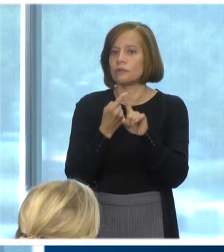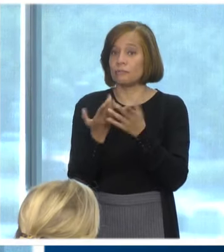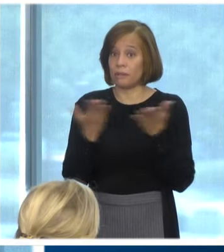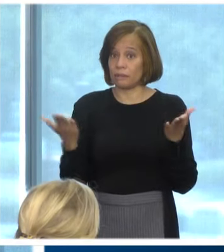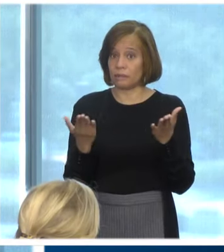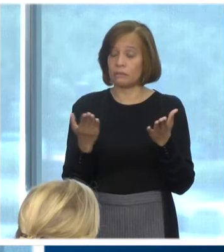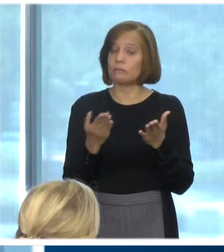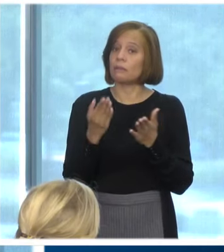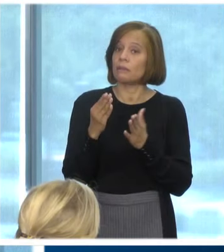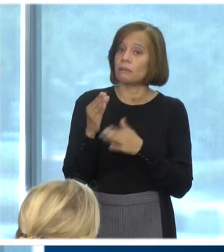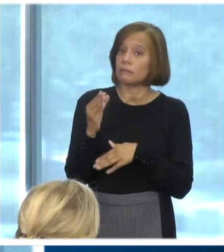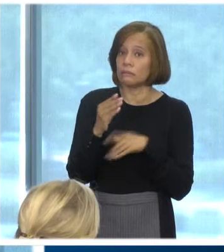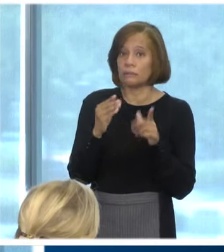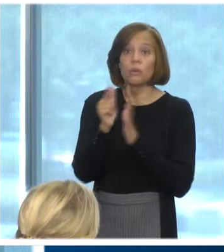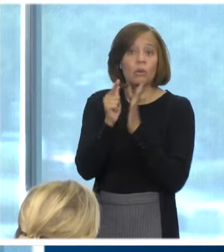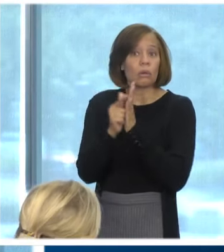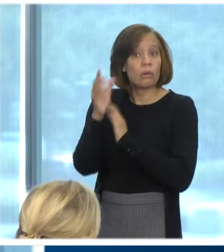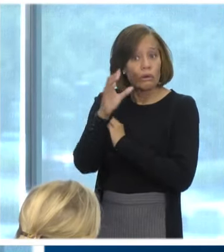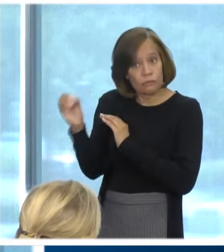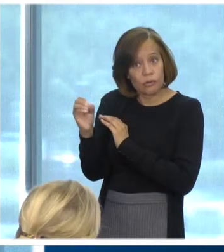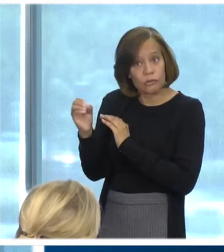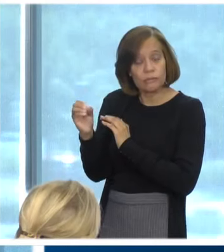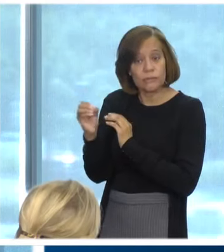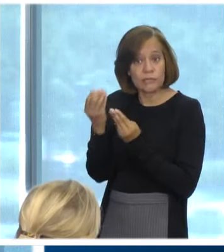companion investigations, will not be ignored.